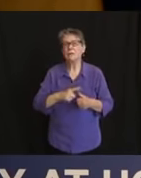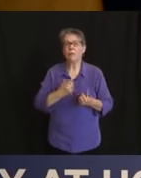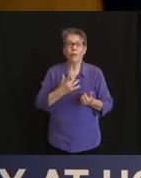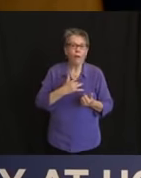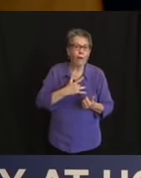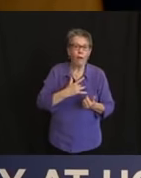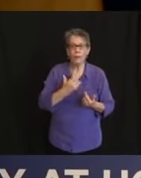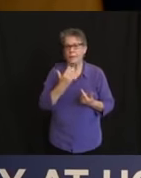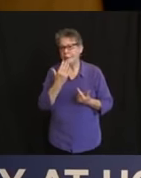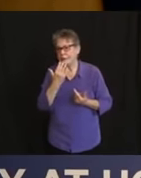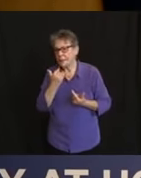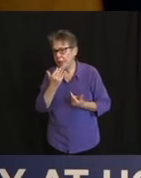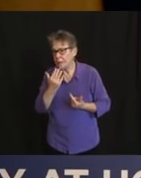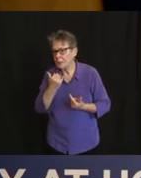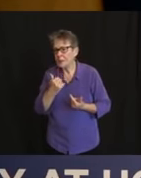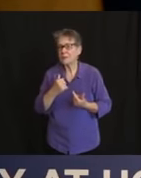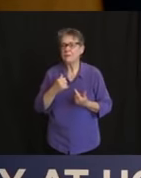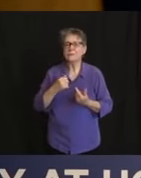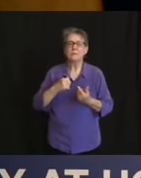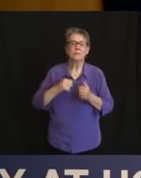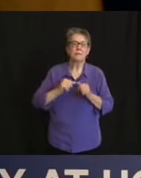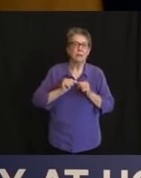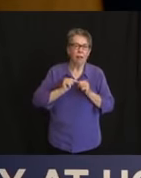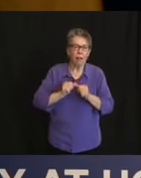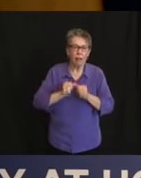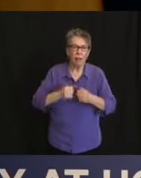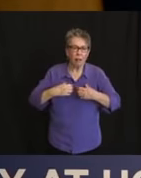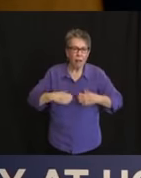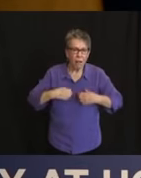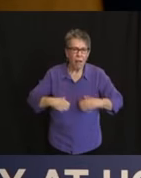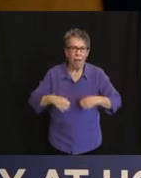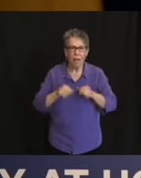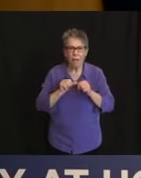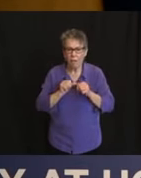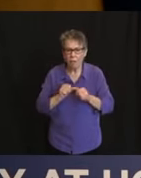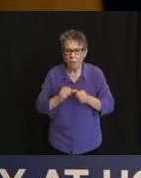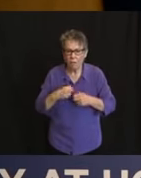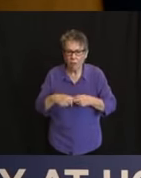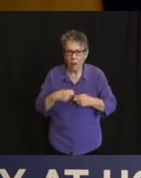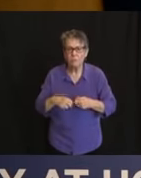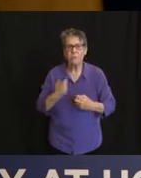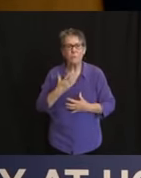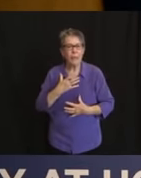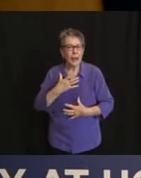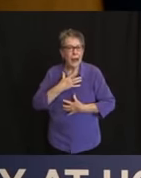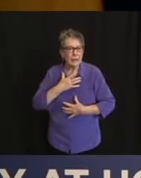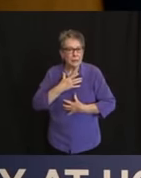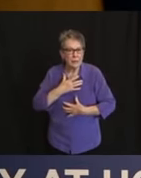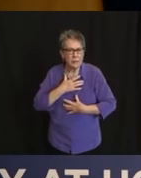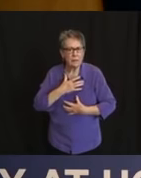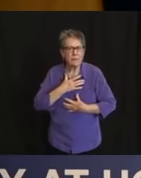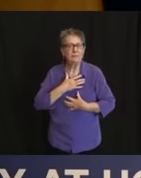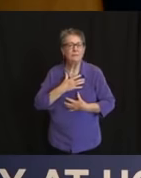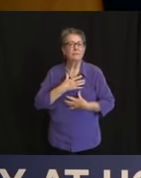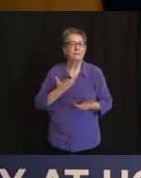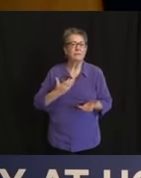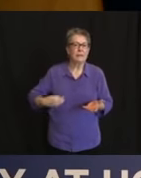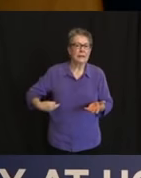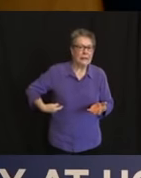30.8%, chronic lung disease, asthma, emphysema, COPD 19.9%, chronic